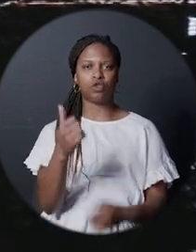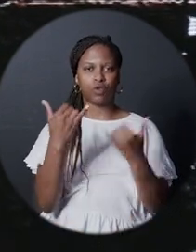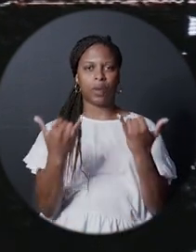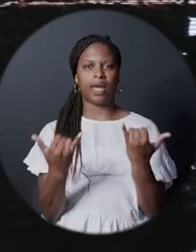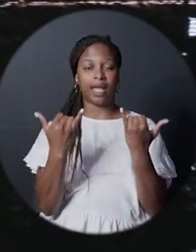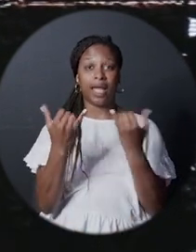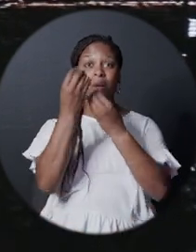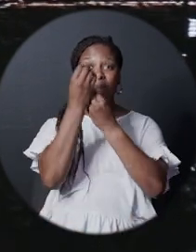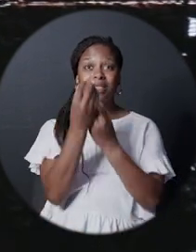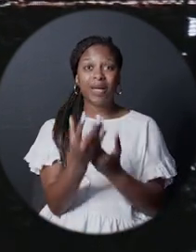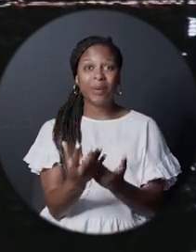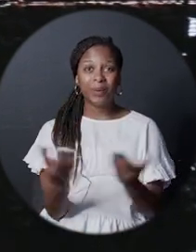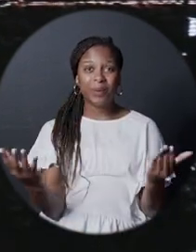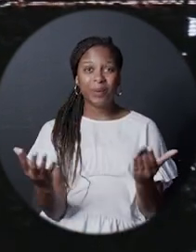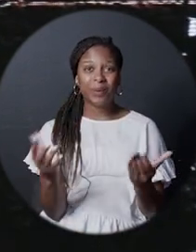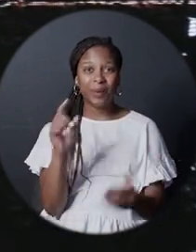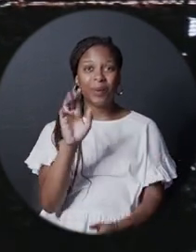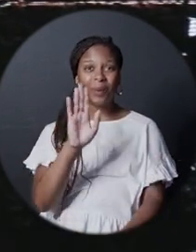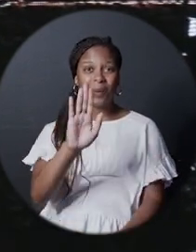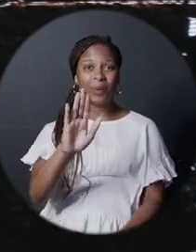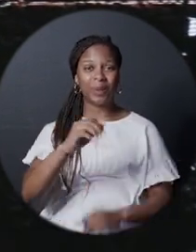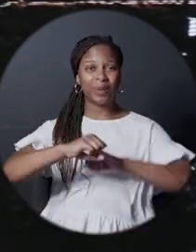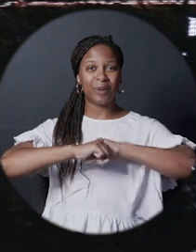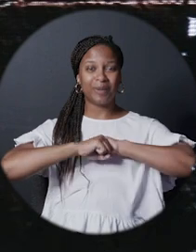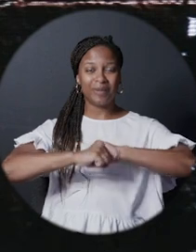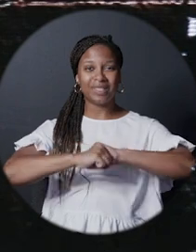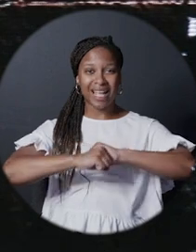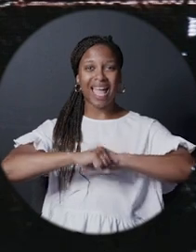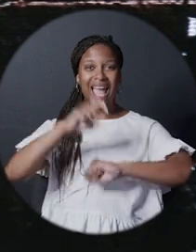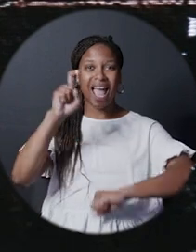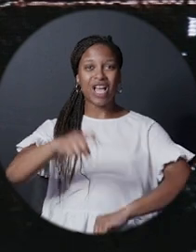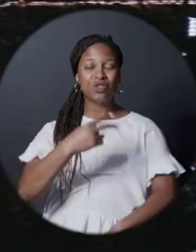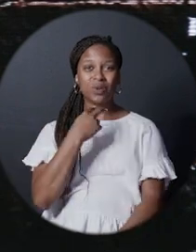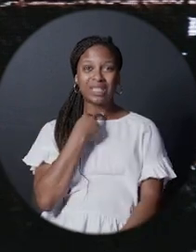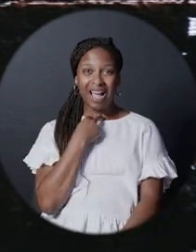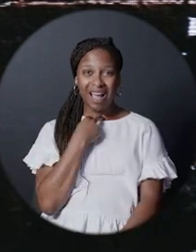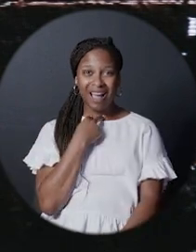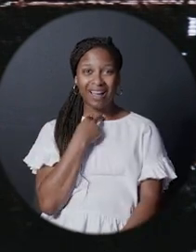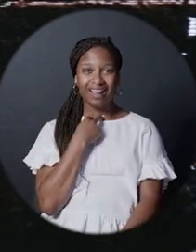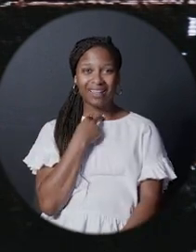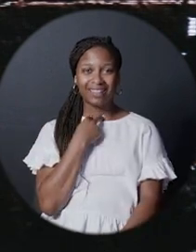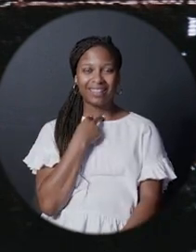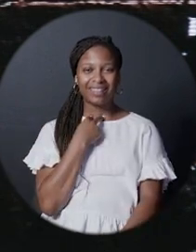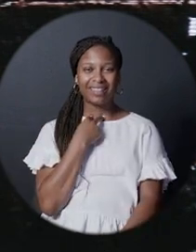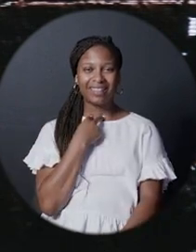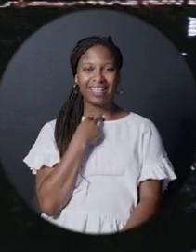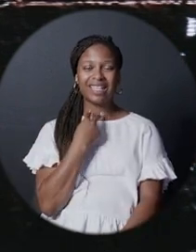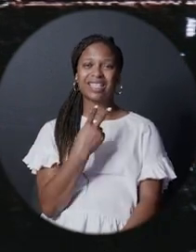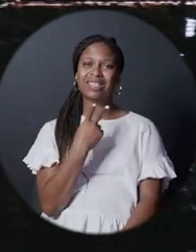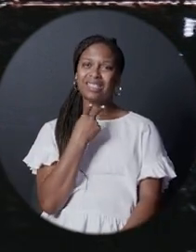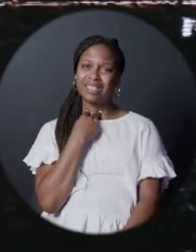I'm pushing the button right now to tell you that your defensiveness has you stuck.